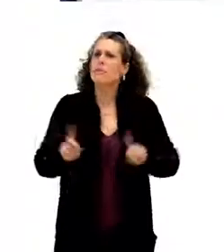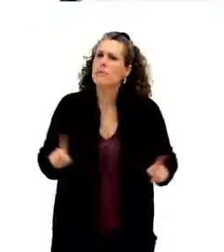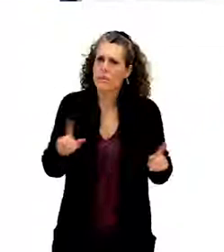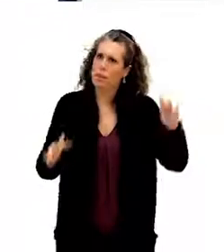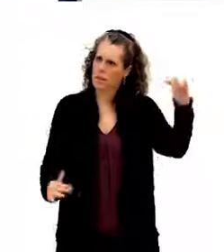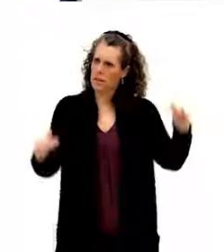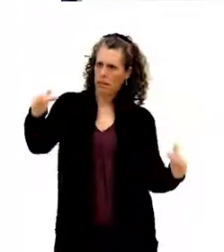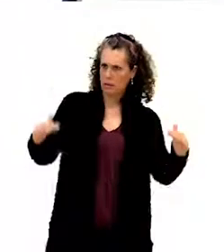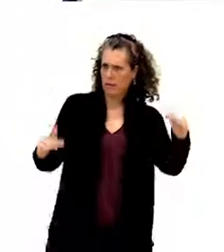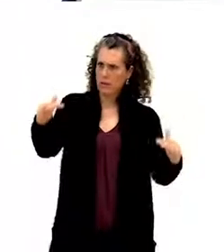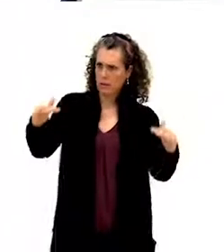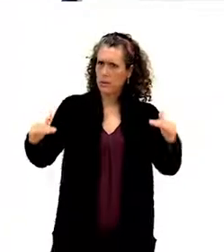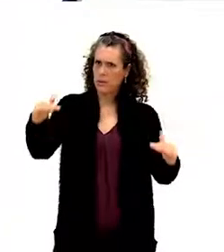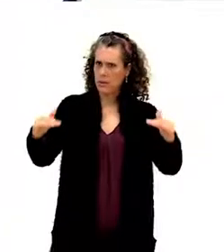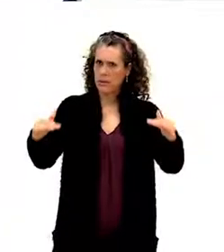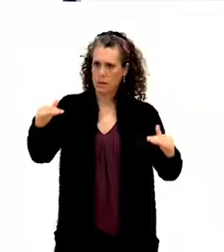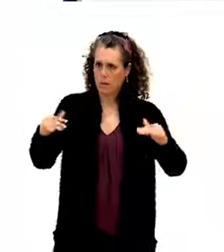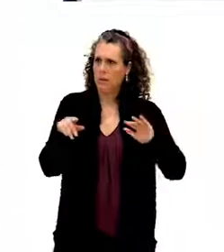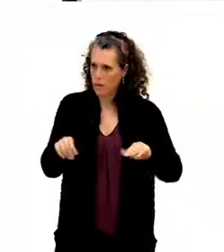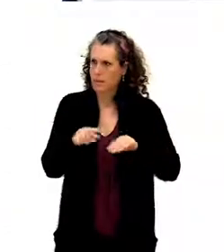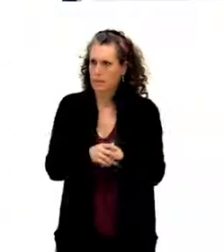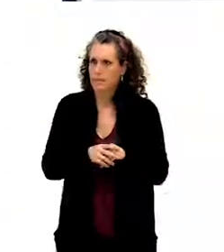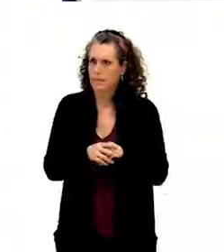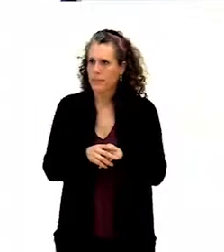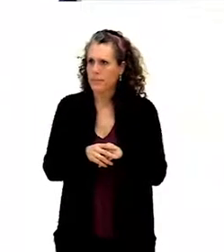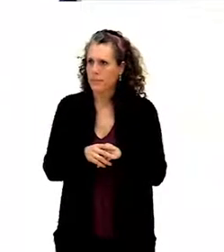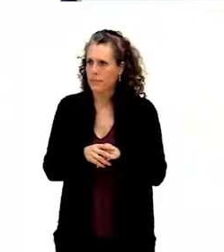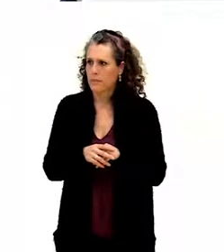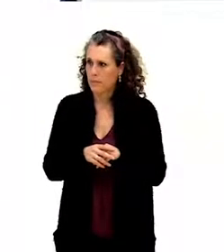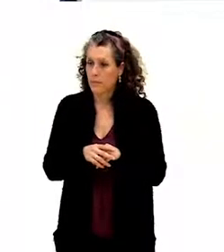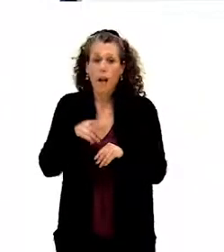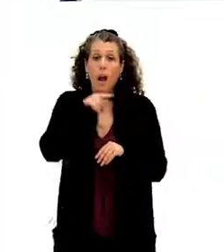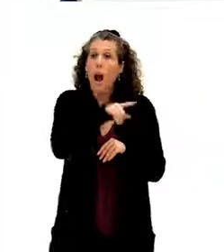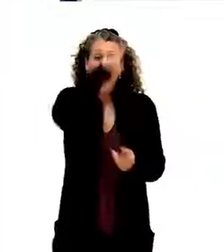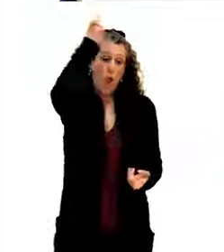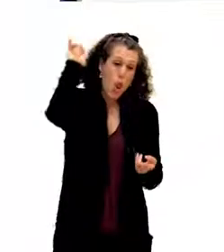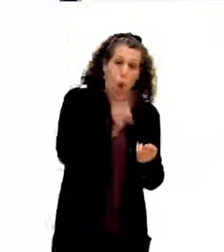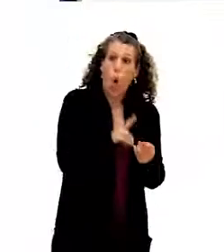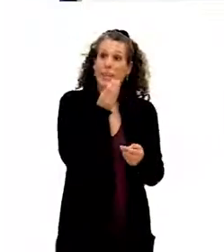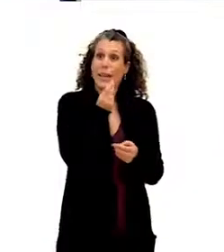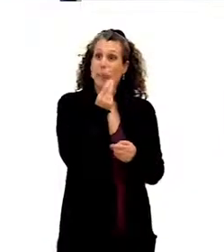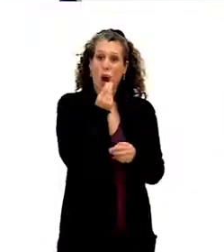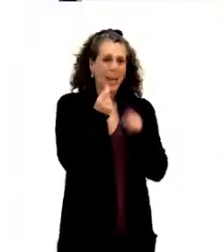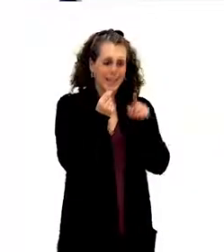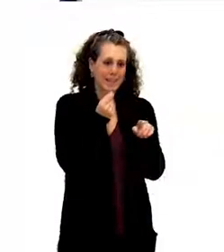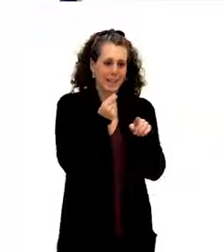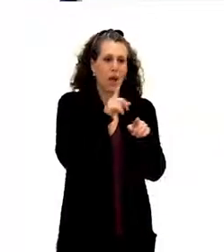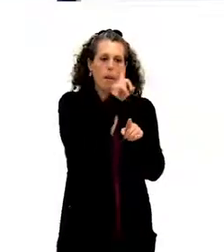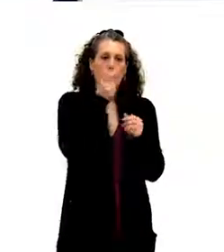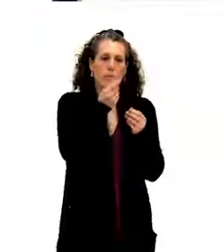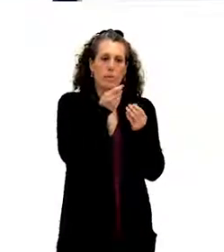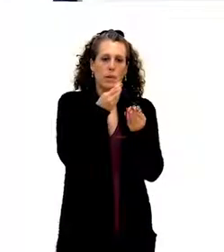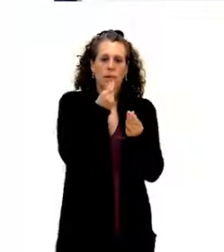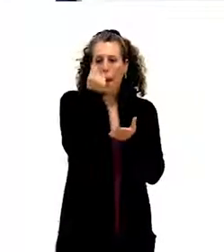can dilute the harshness of the lowest price and the dangers of the lowest price by taking away the quality